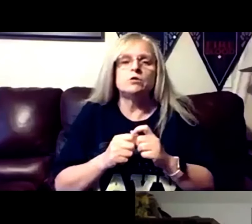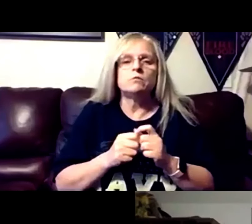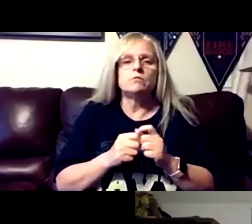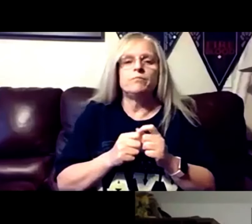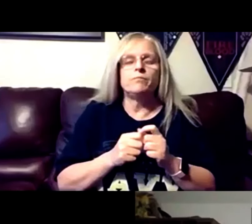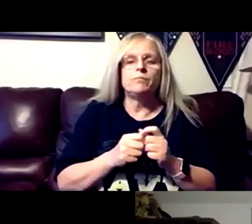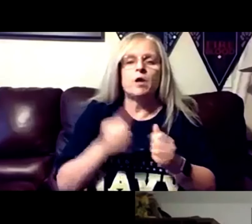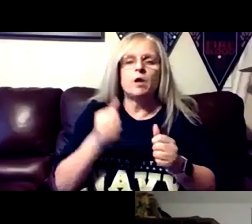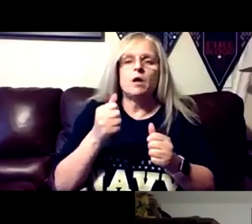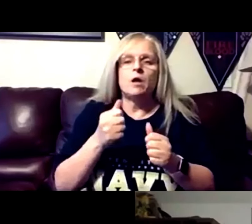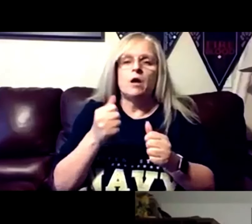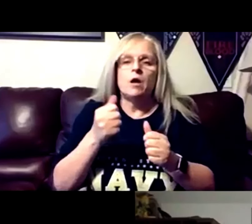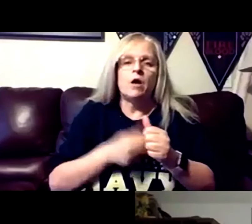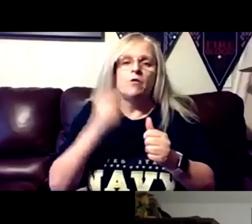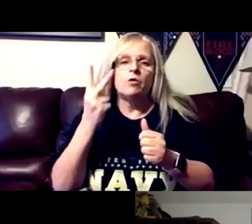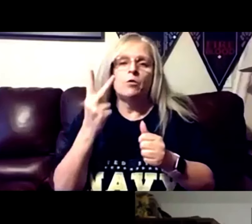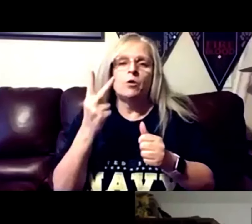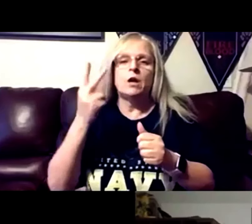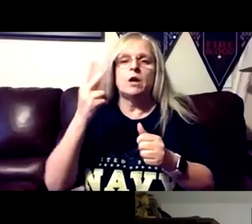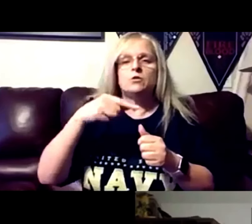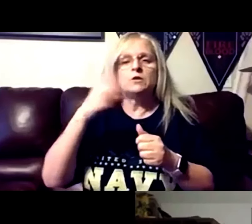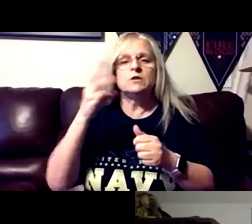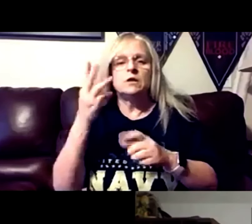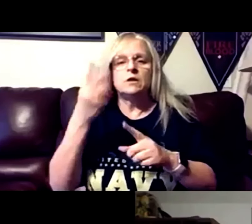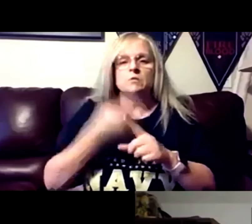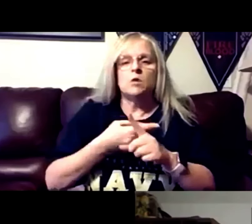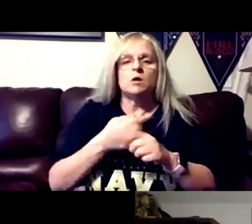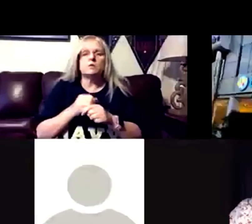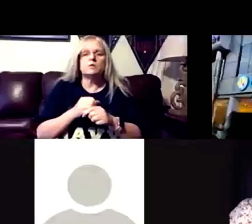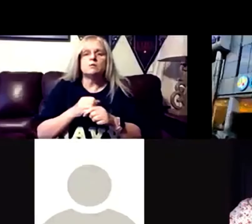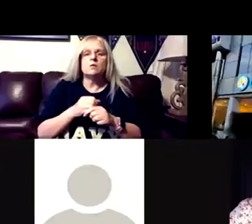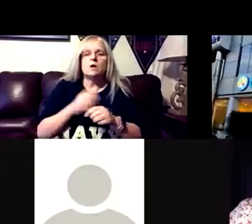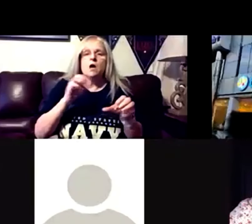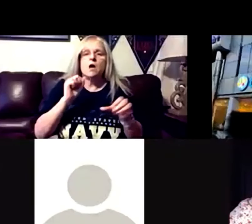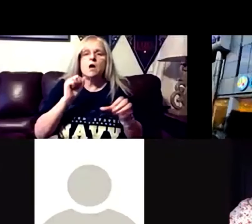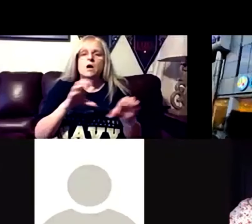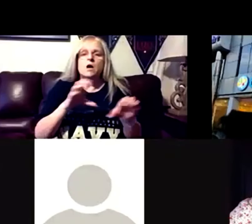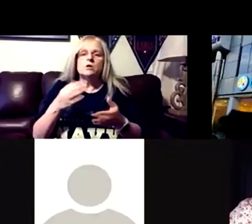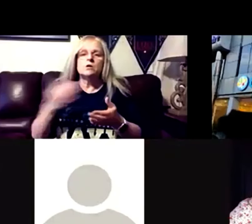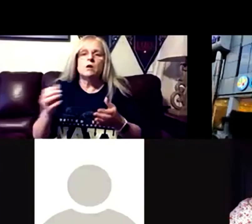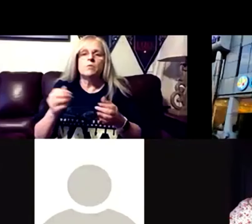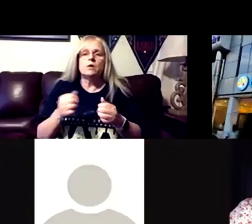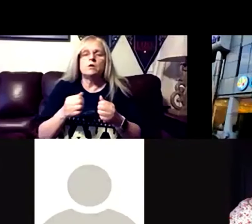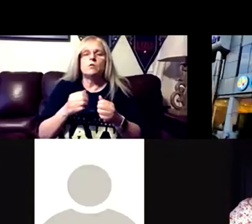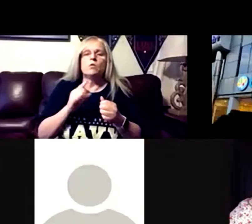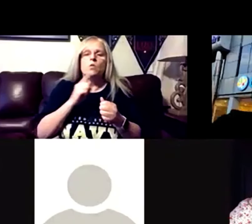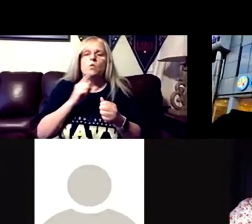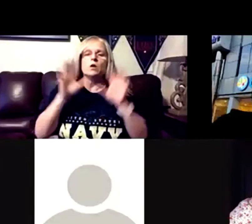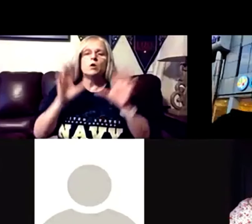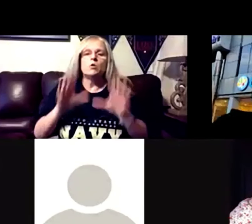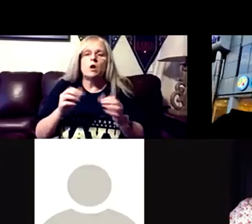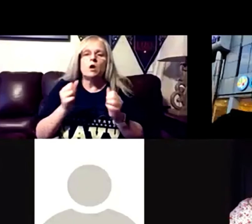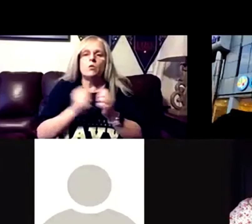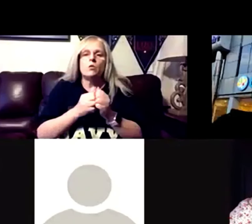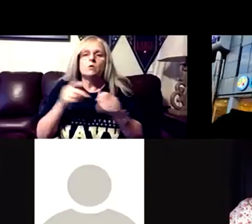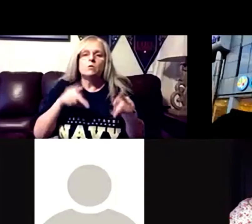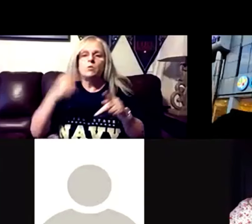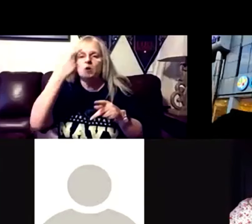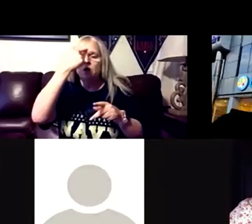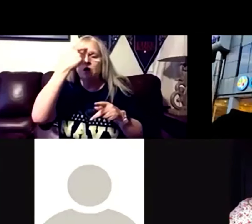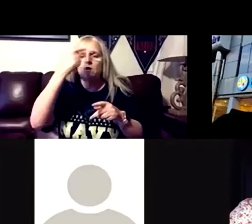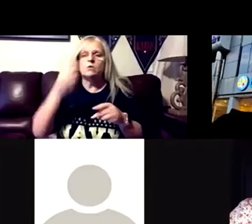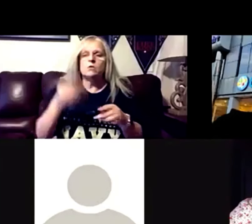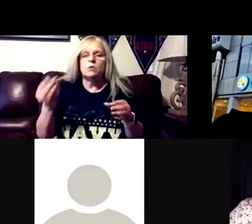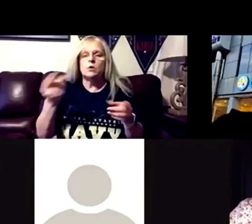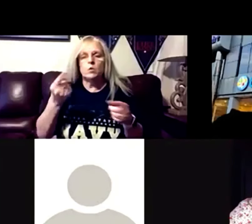changes every 3 to 6 months. And Ash has done something really, really unique with his tech team in India. As he brings people in to develop